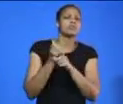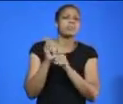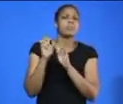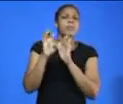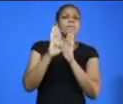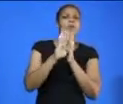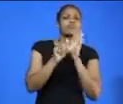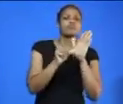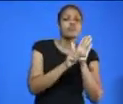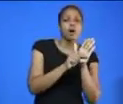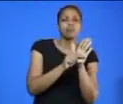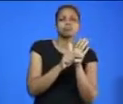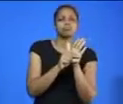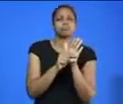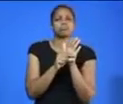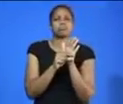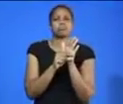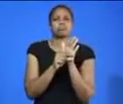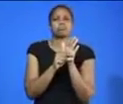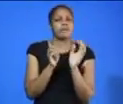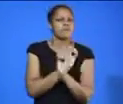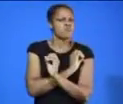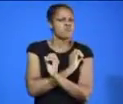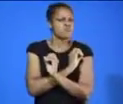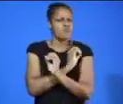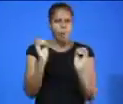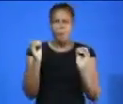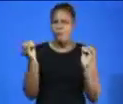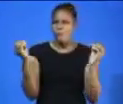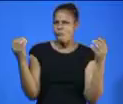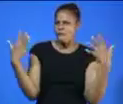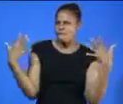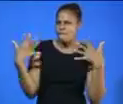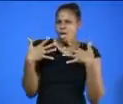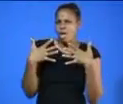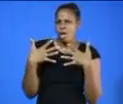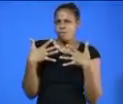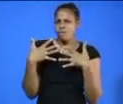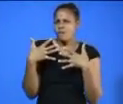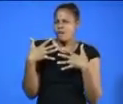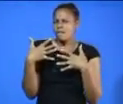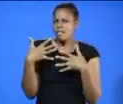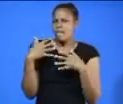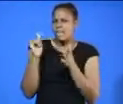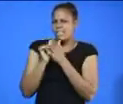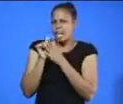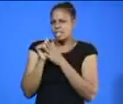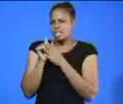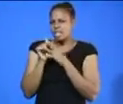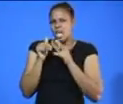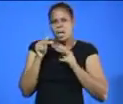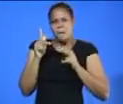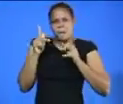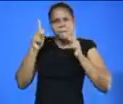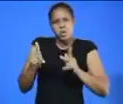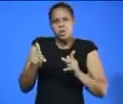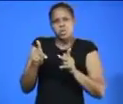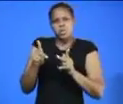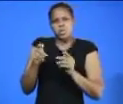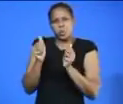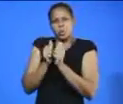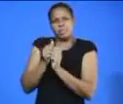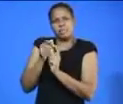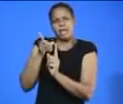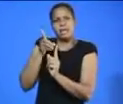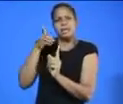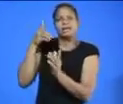fearlessness of that human being with a divine purpose. Now walk with me, walk with me. I don't want to